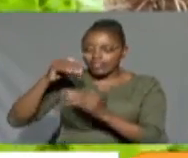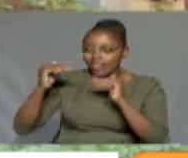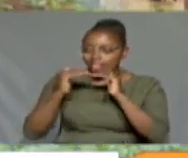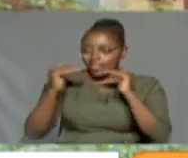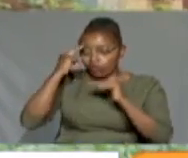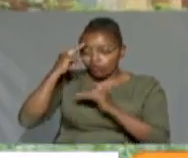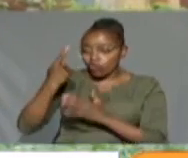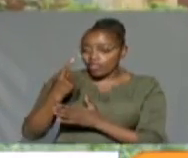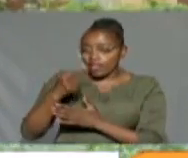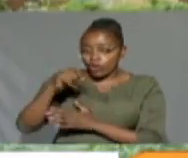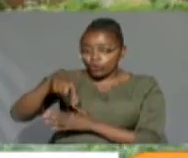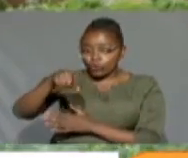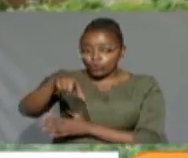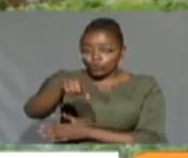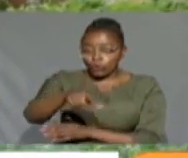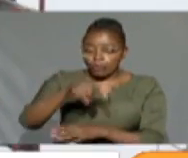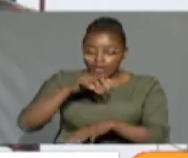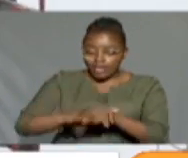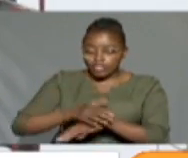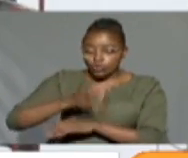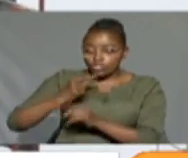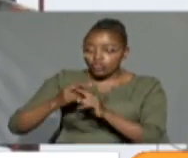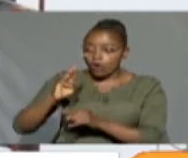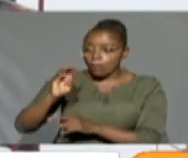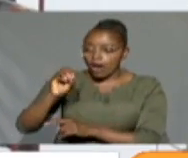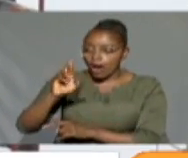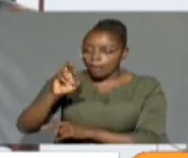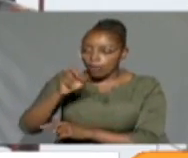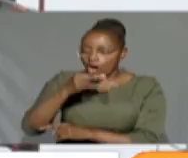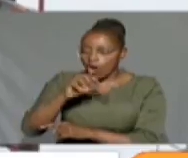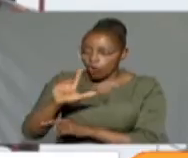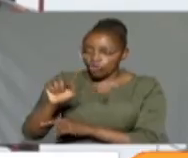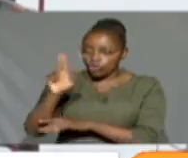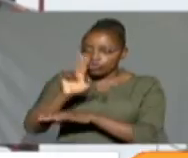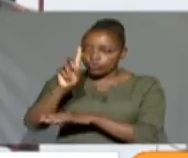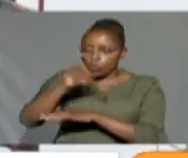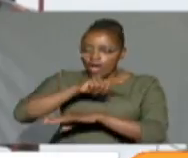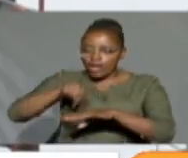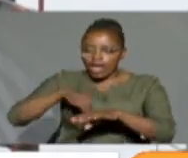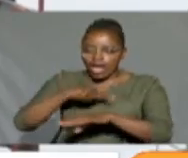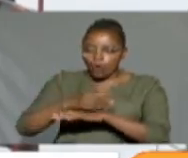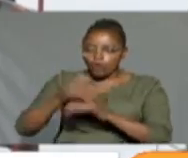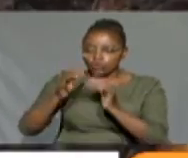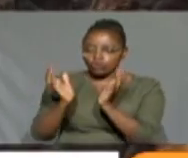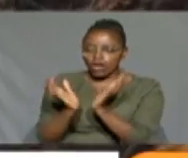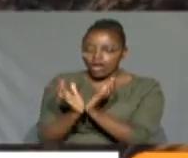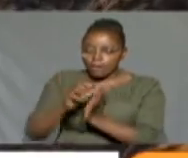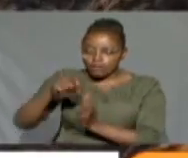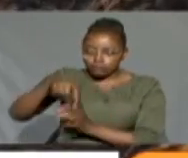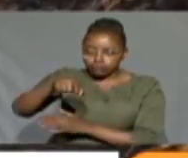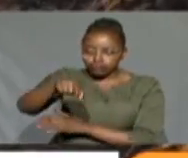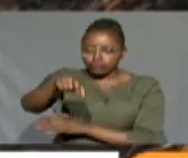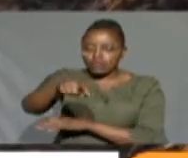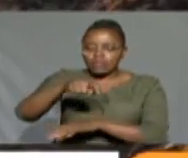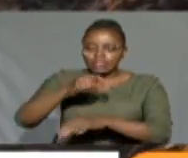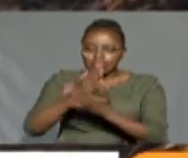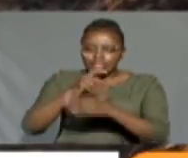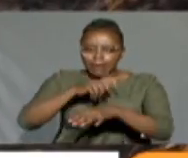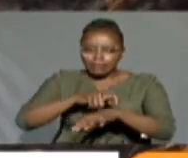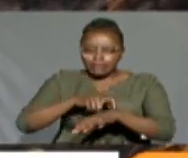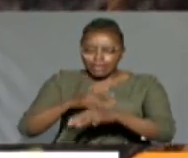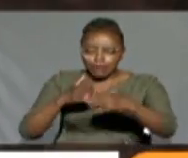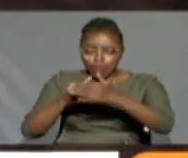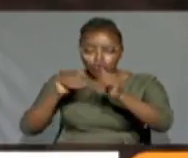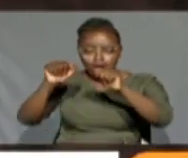weather. She pumps water from a borehole and uses less than 1 hour to water her cabbages. There are times when the emitters can